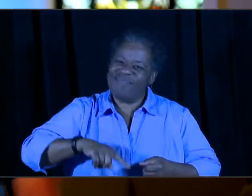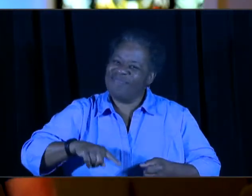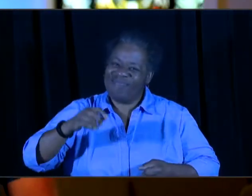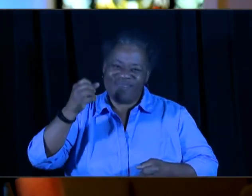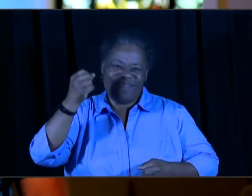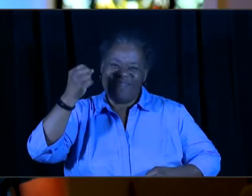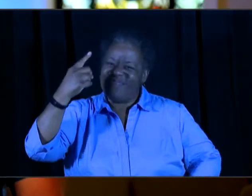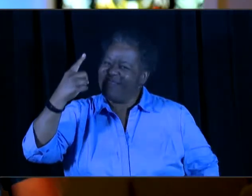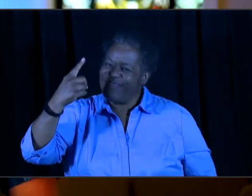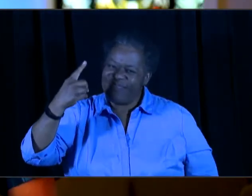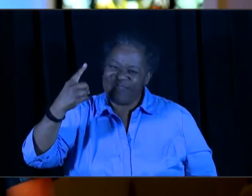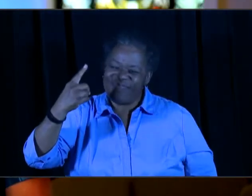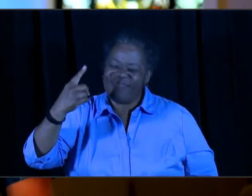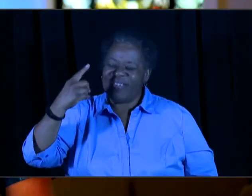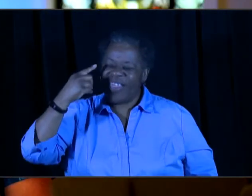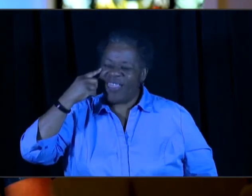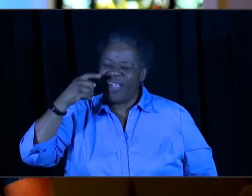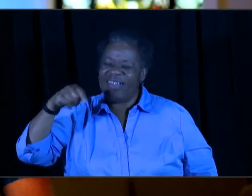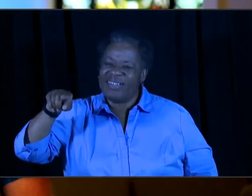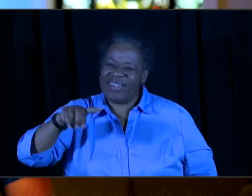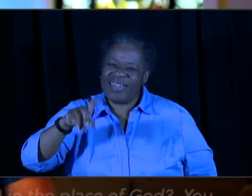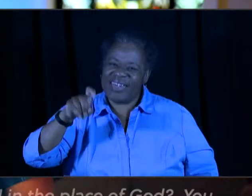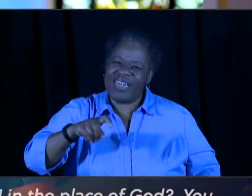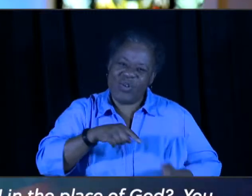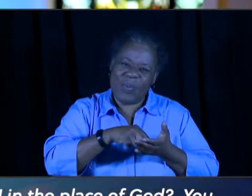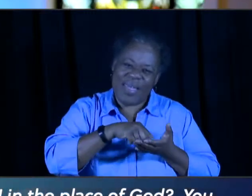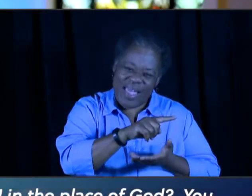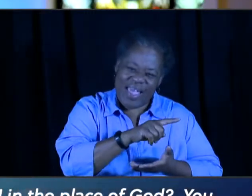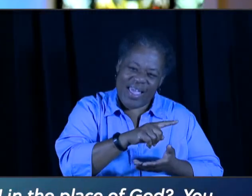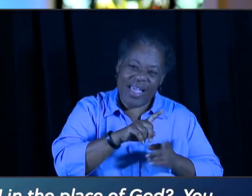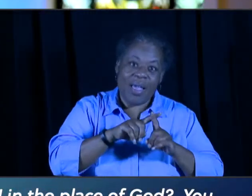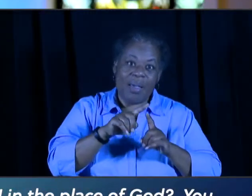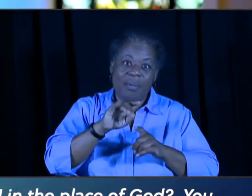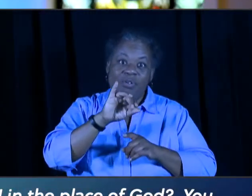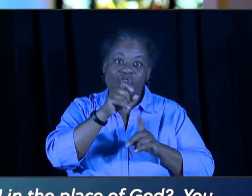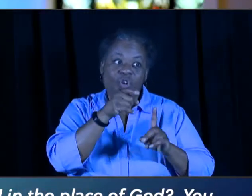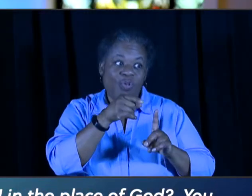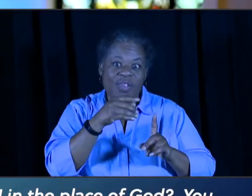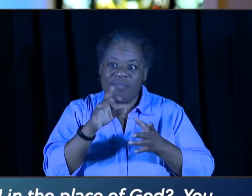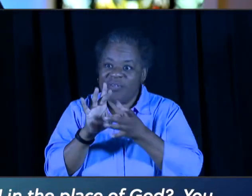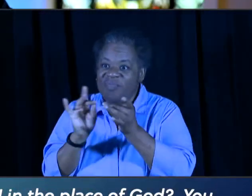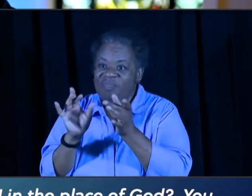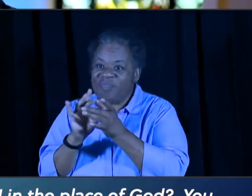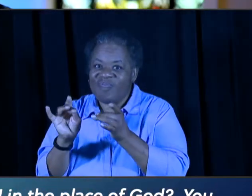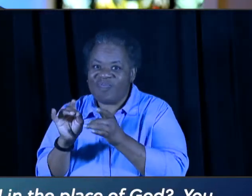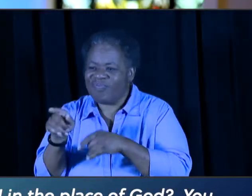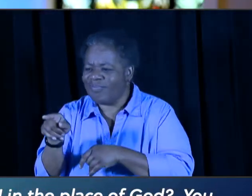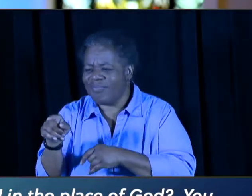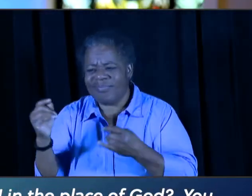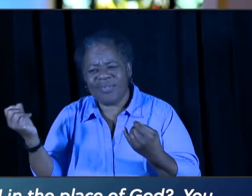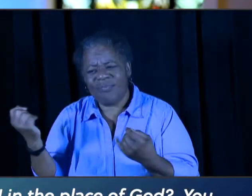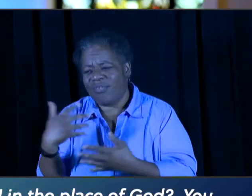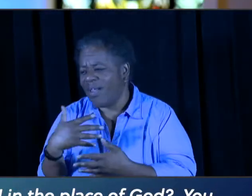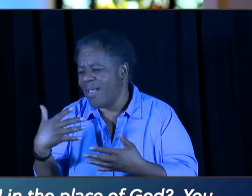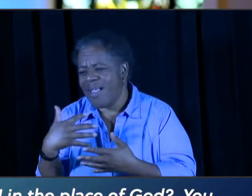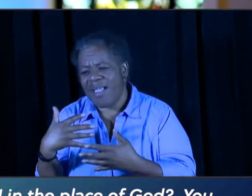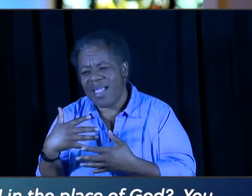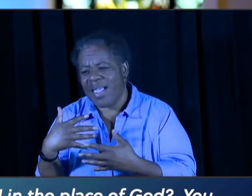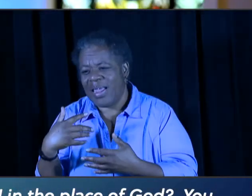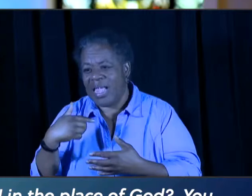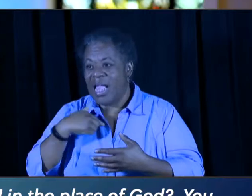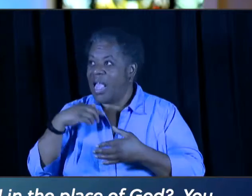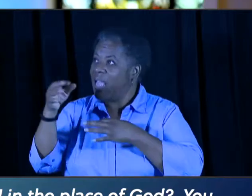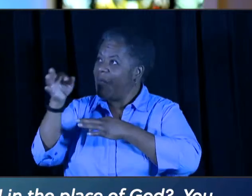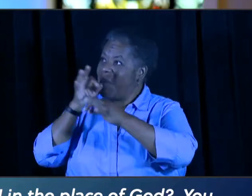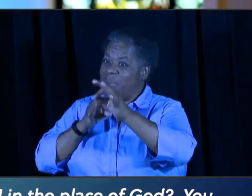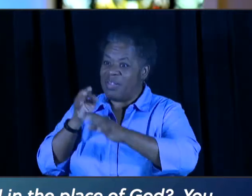still think they have to pay. But Joseph said to them, "Don't be afraid. Am I in the